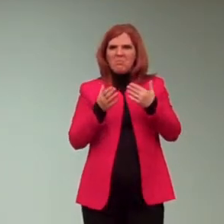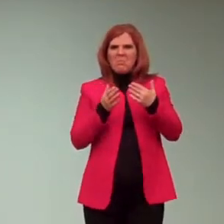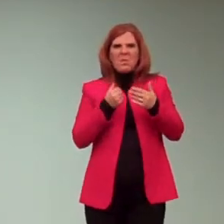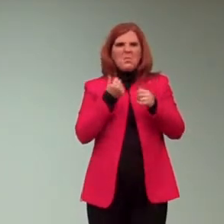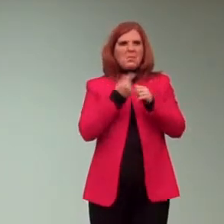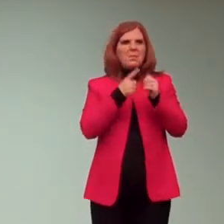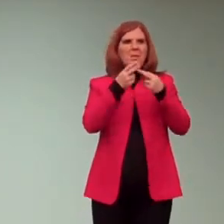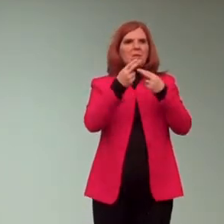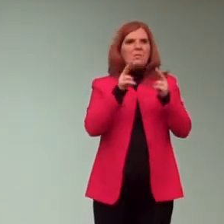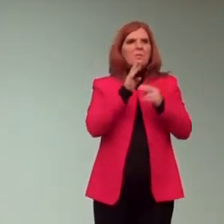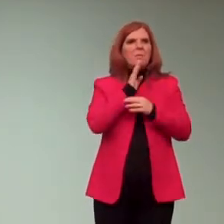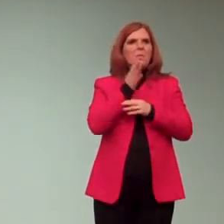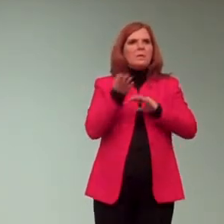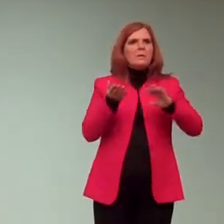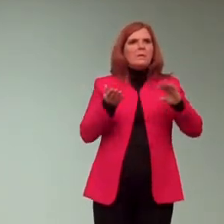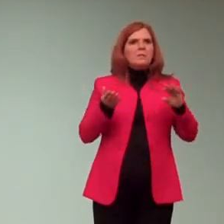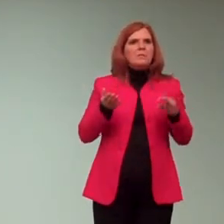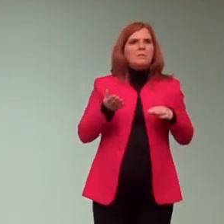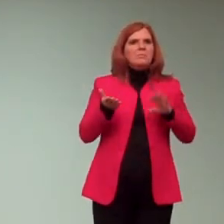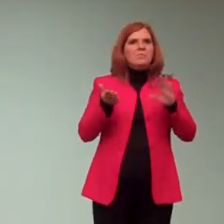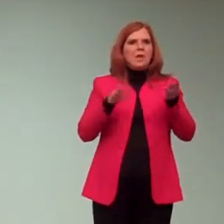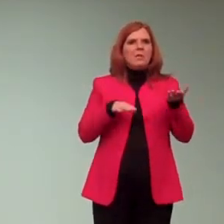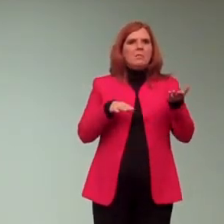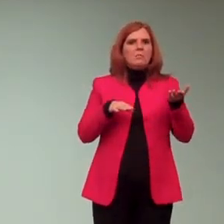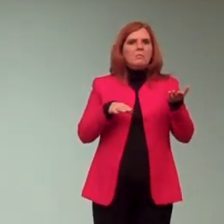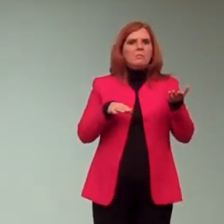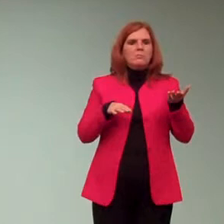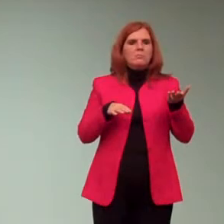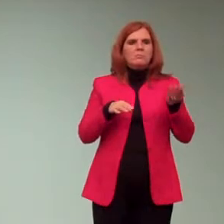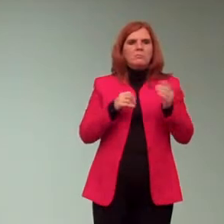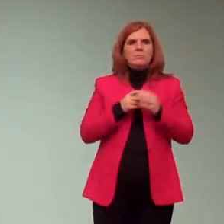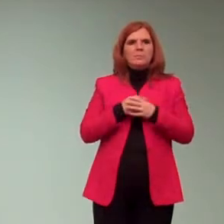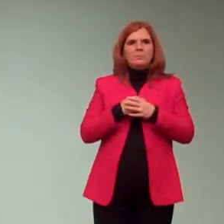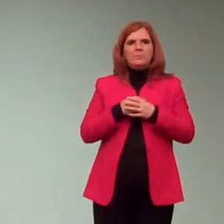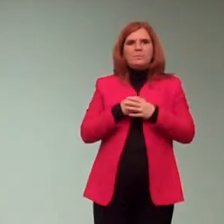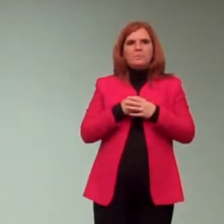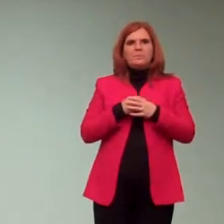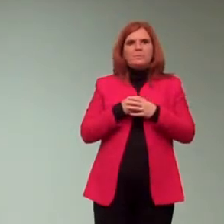be, you know, wearing a hat of grass,